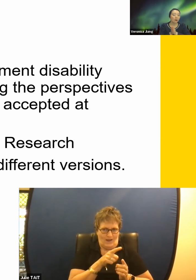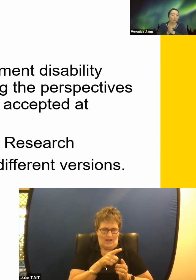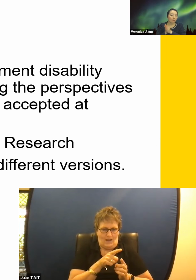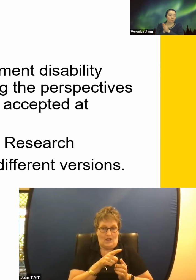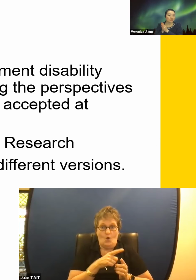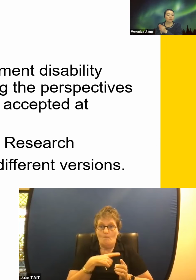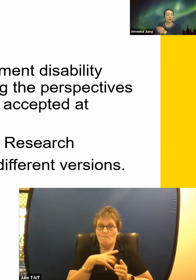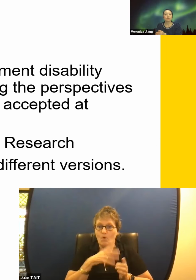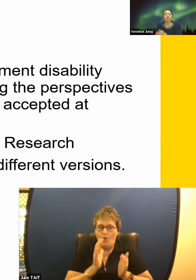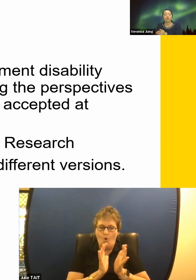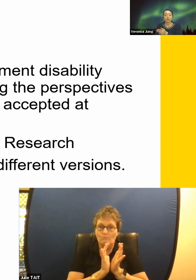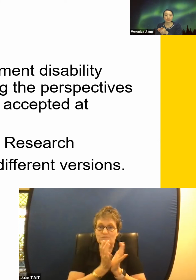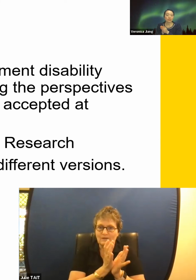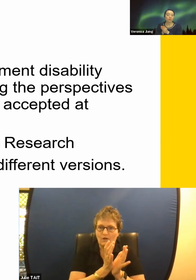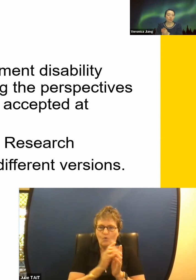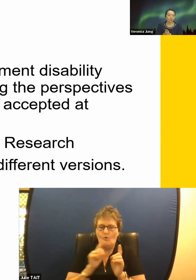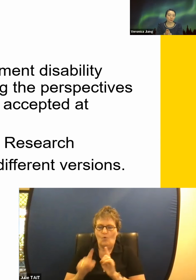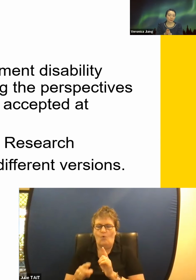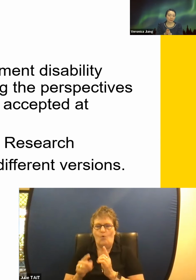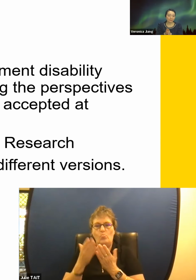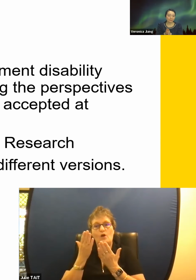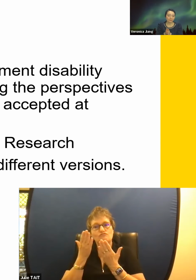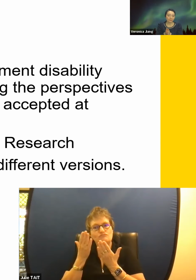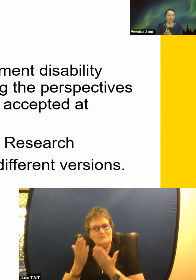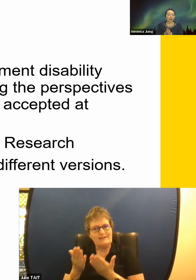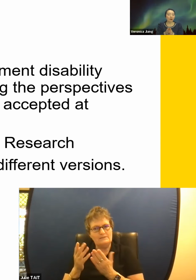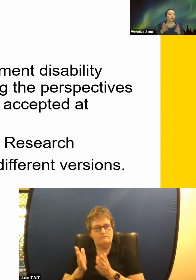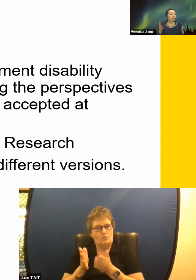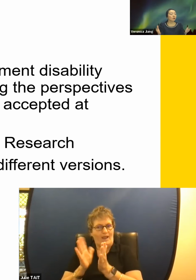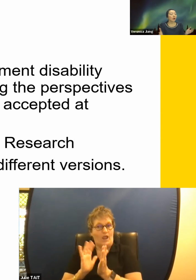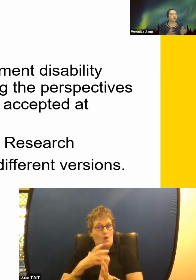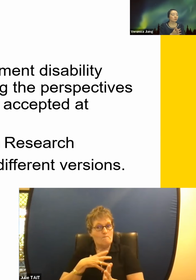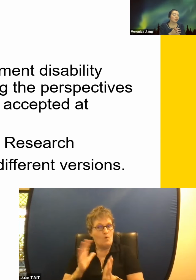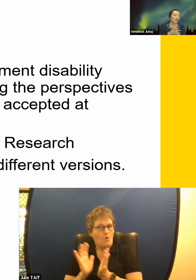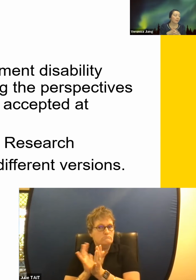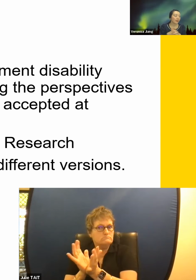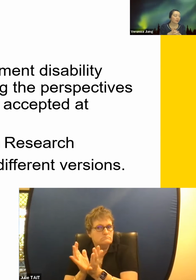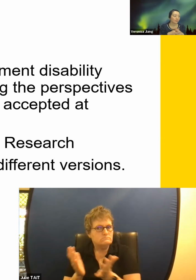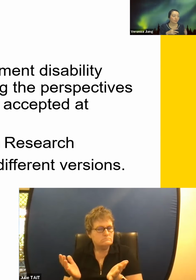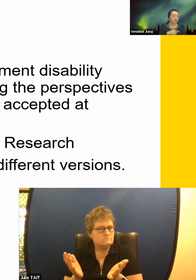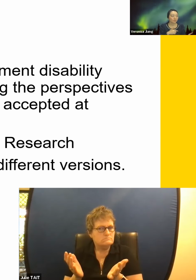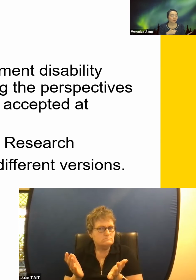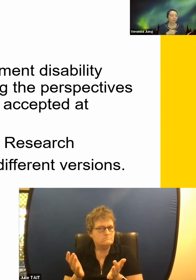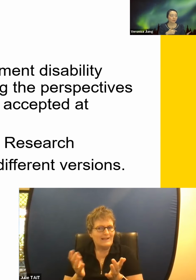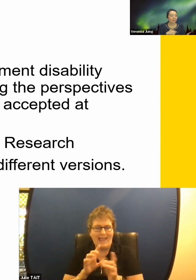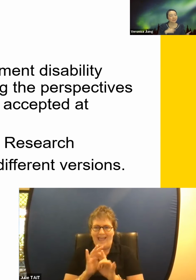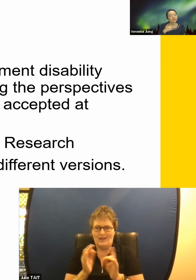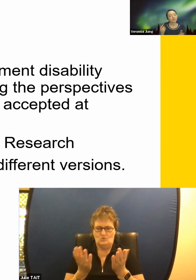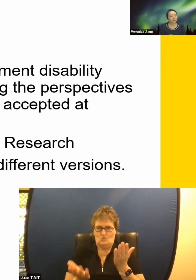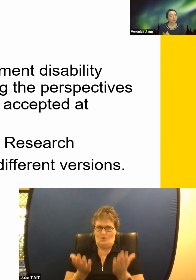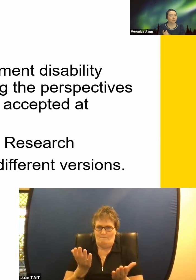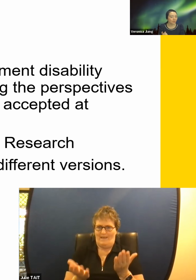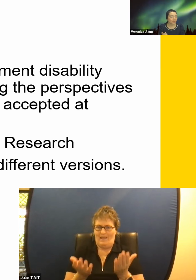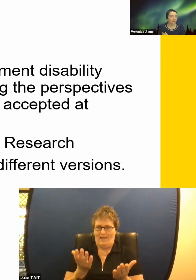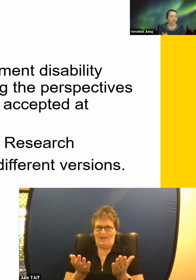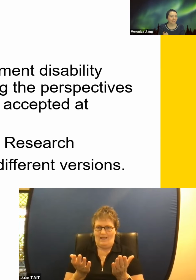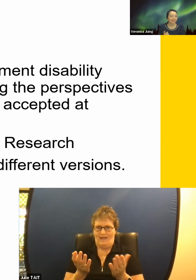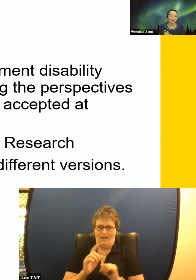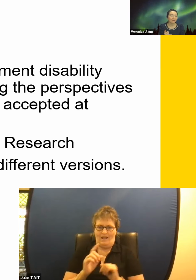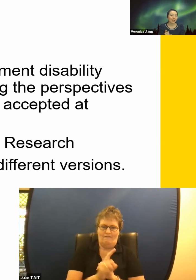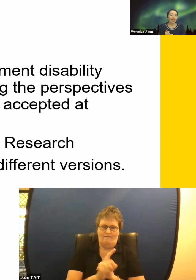persuasive, or respectable version is more persuasive? And also, how do you compare the first person perspective versus third